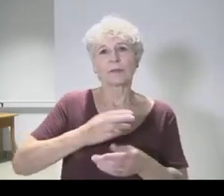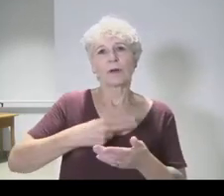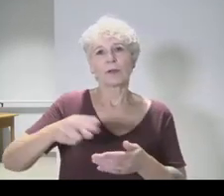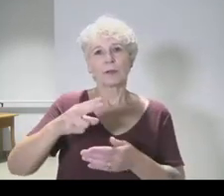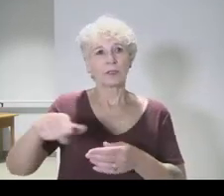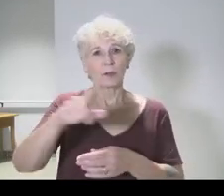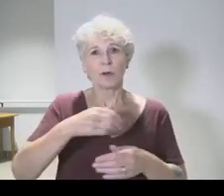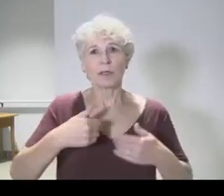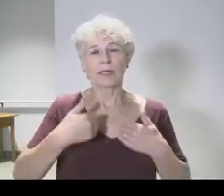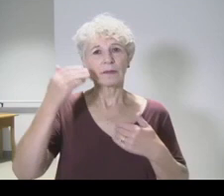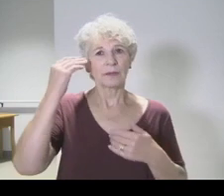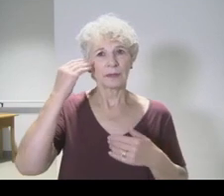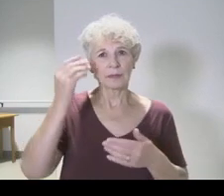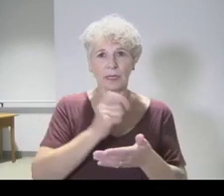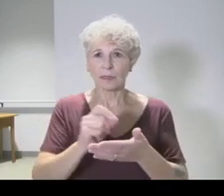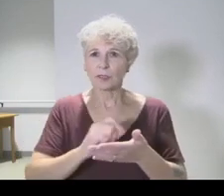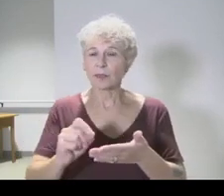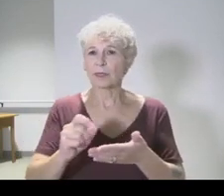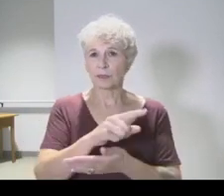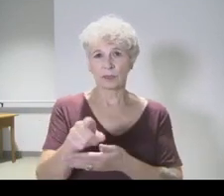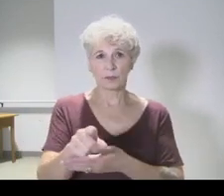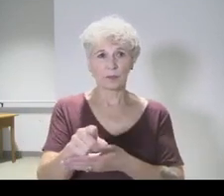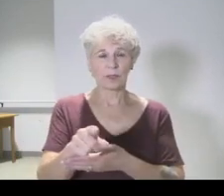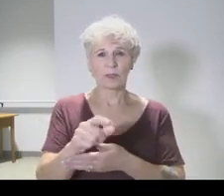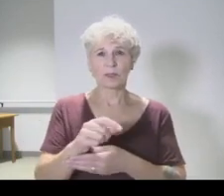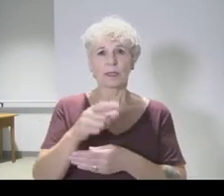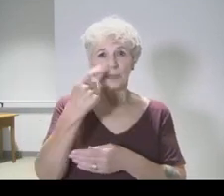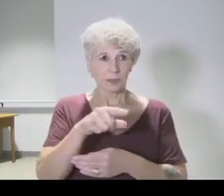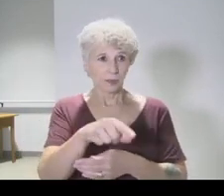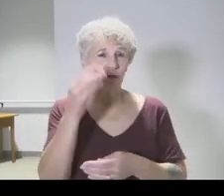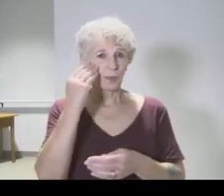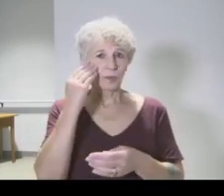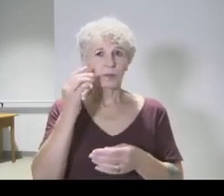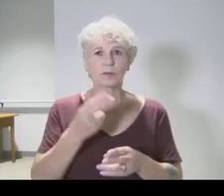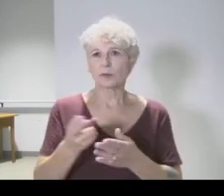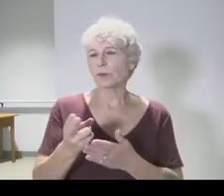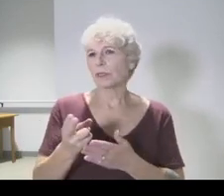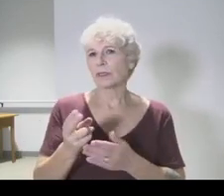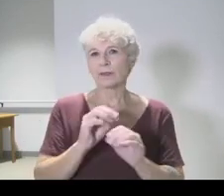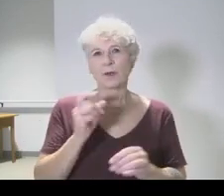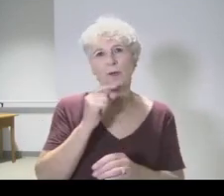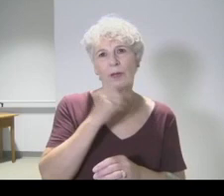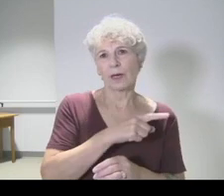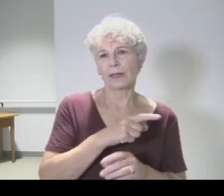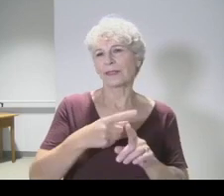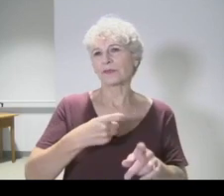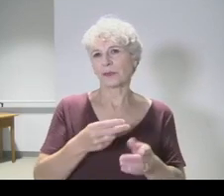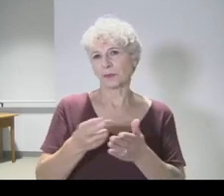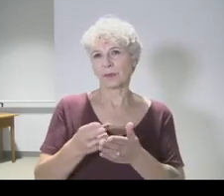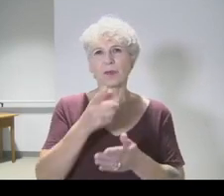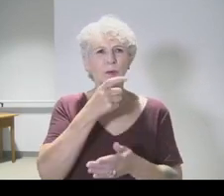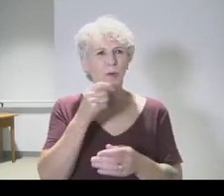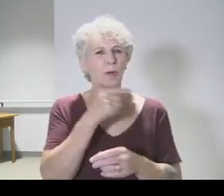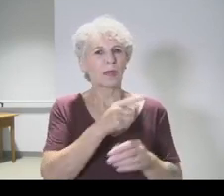knowledge. I write to you, not because you do not know the truth, but because you know it, and because no lie is of the truth. Who is the